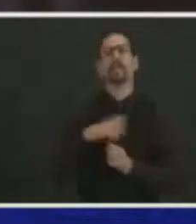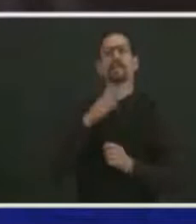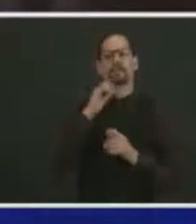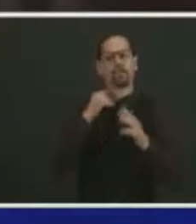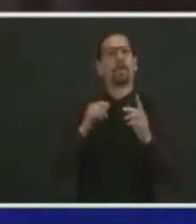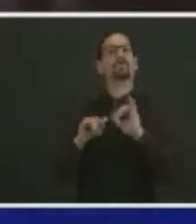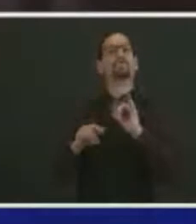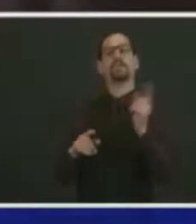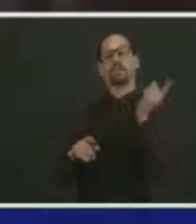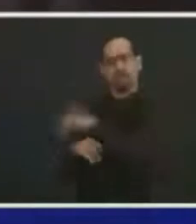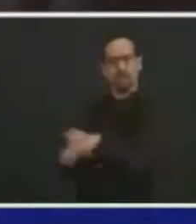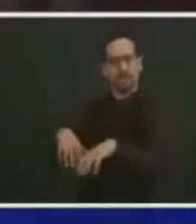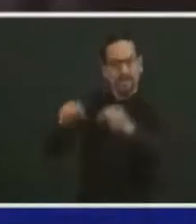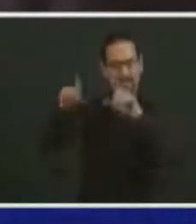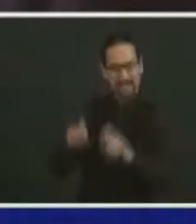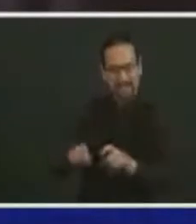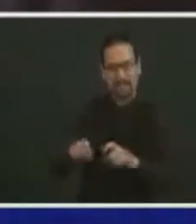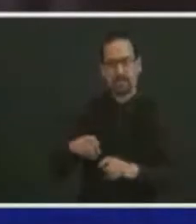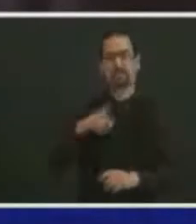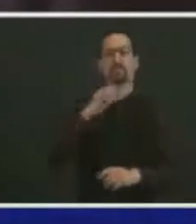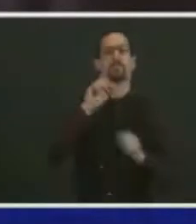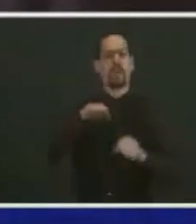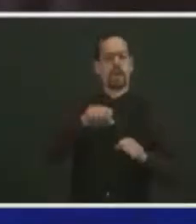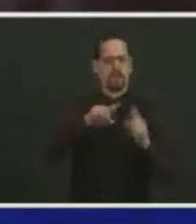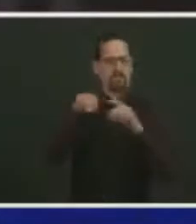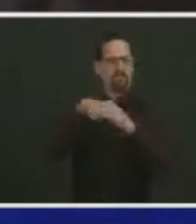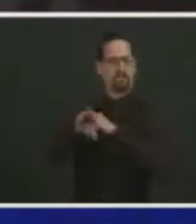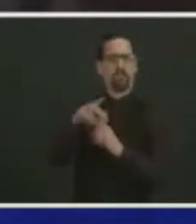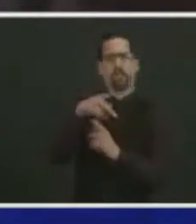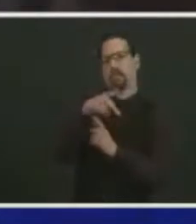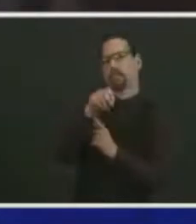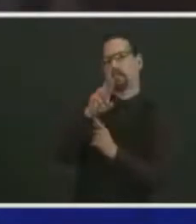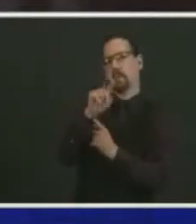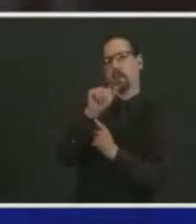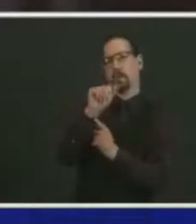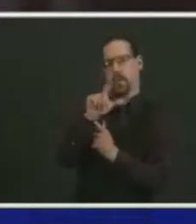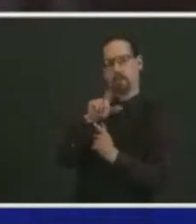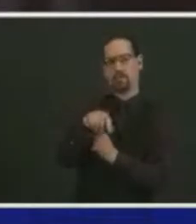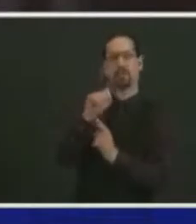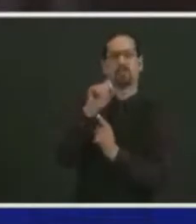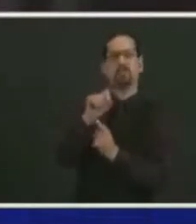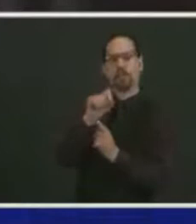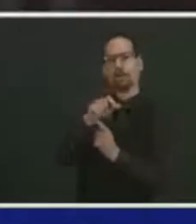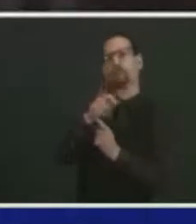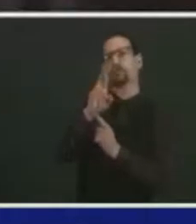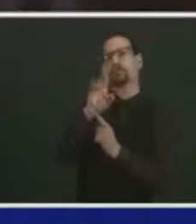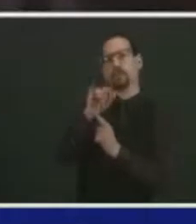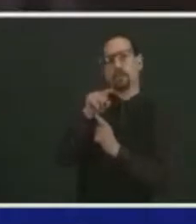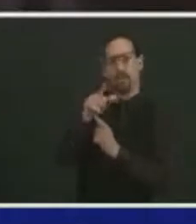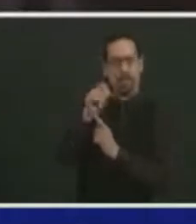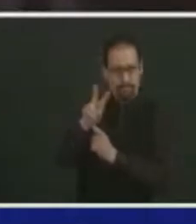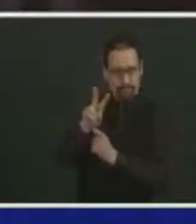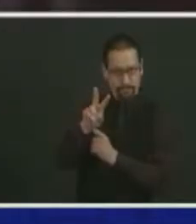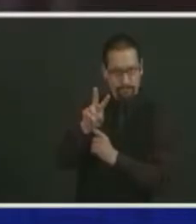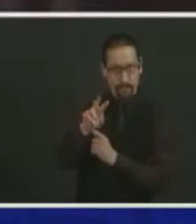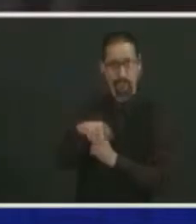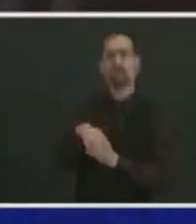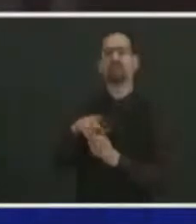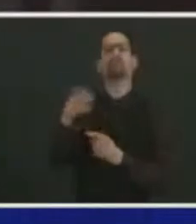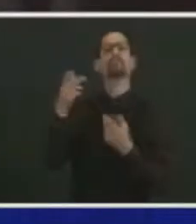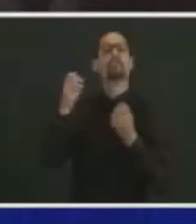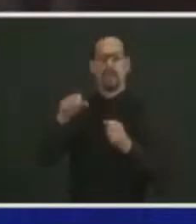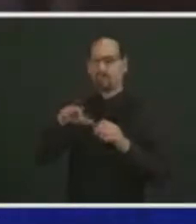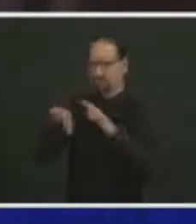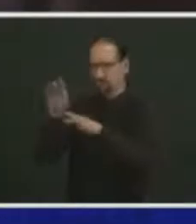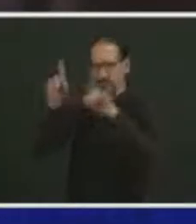go to portal.ri.gov to schedule a test. My husband and daughter and I are going to get